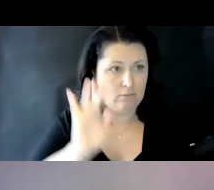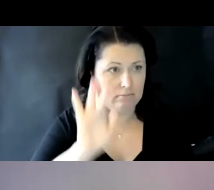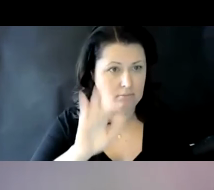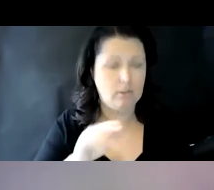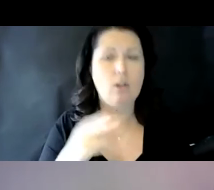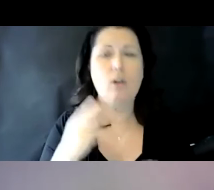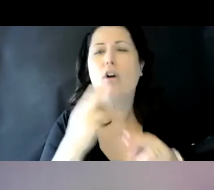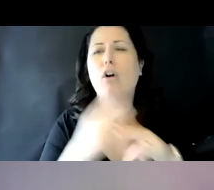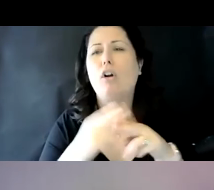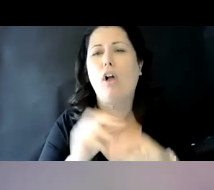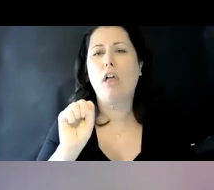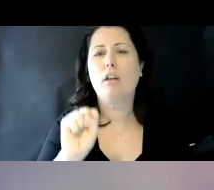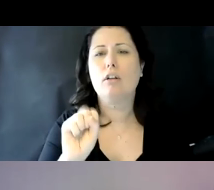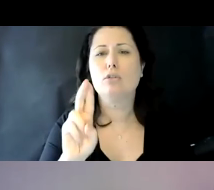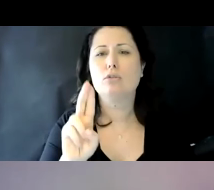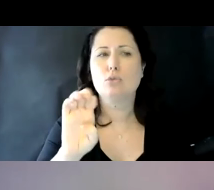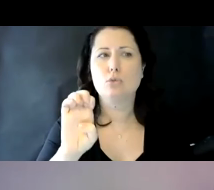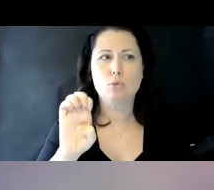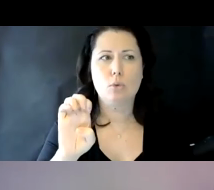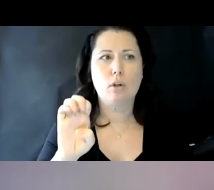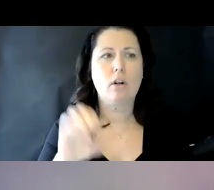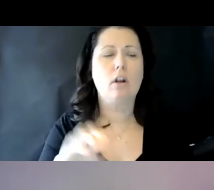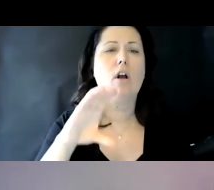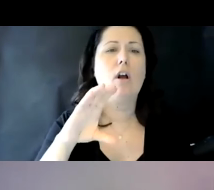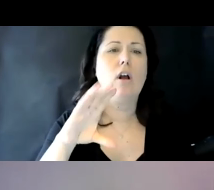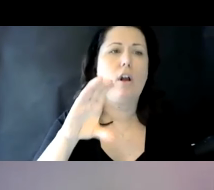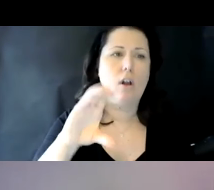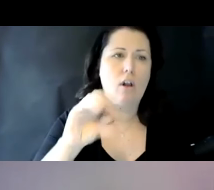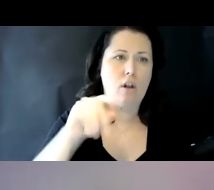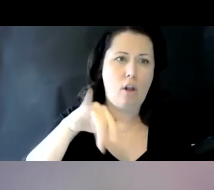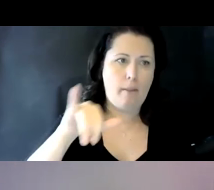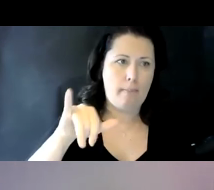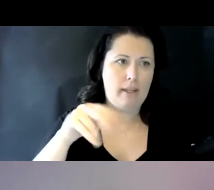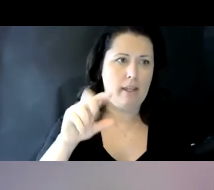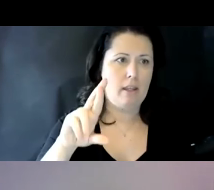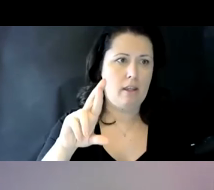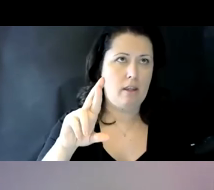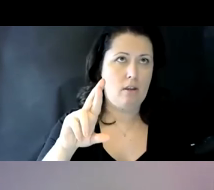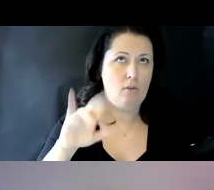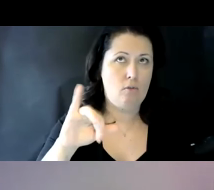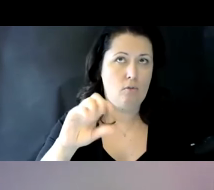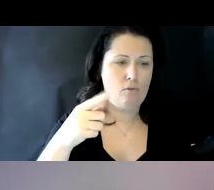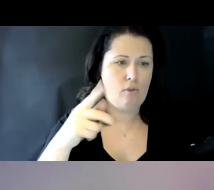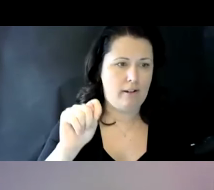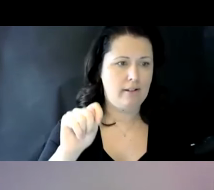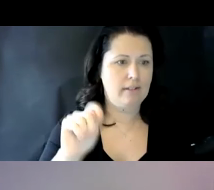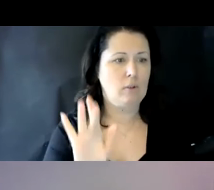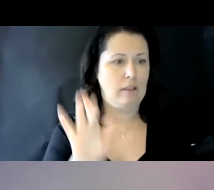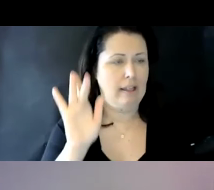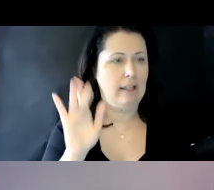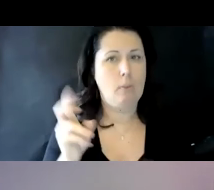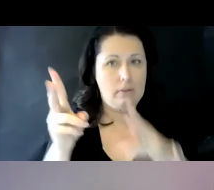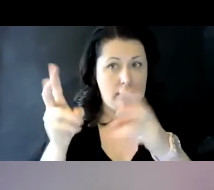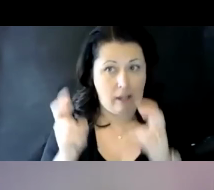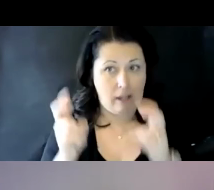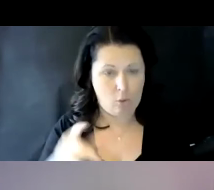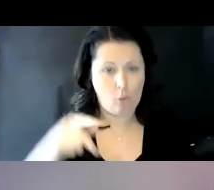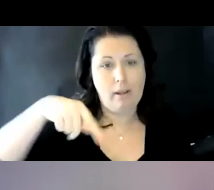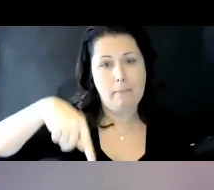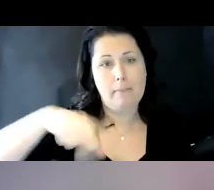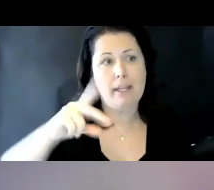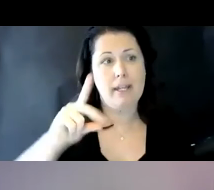Sure Copyright. And there we go. Hazel kindly already spelled it out. And if you click on that, it'll download a PDF file to